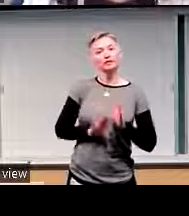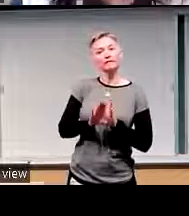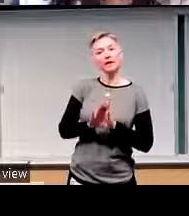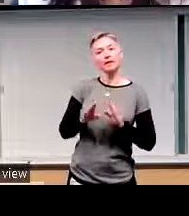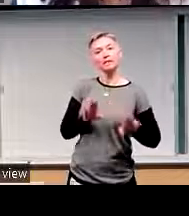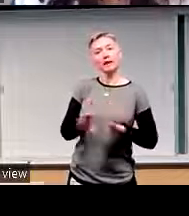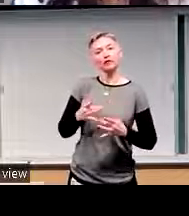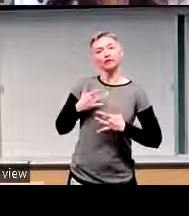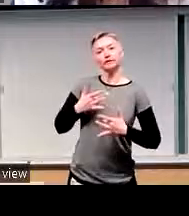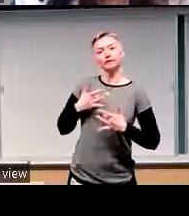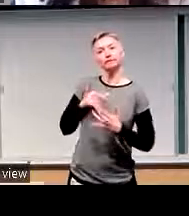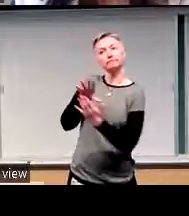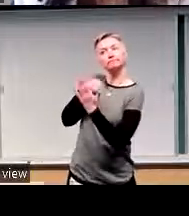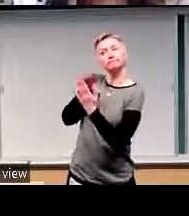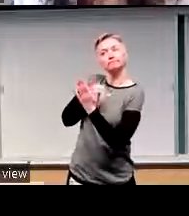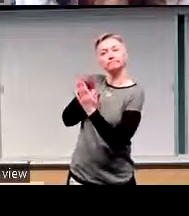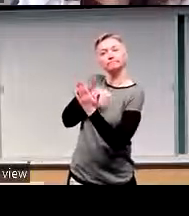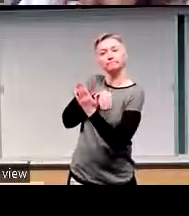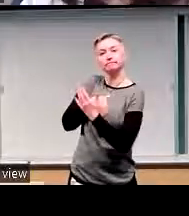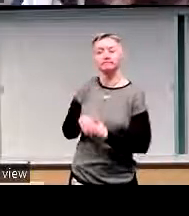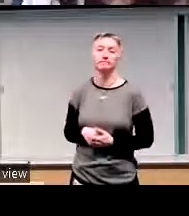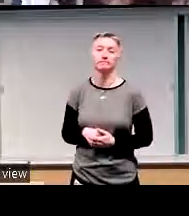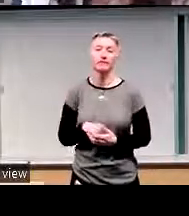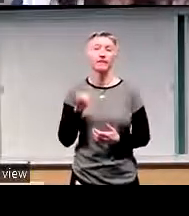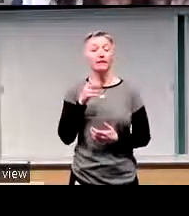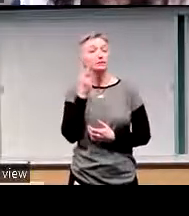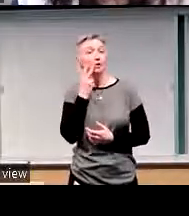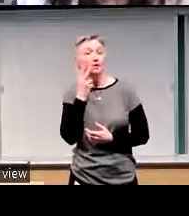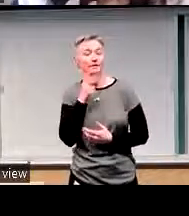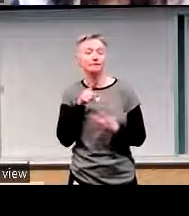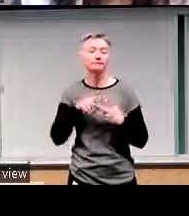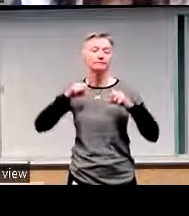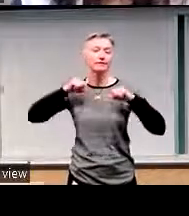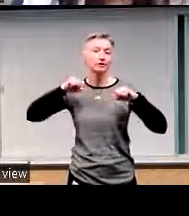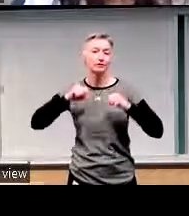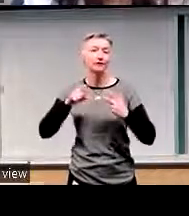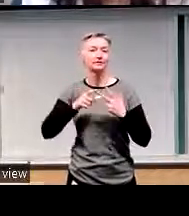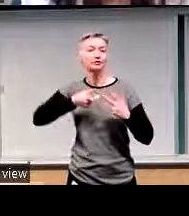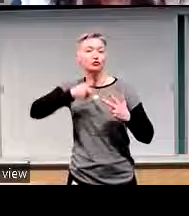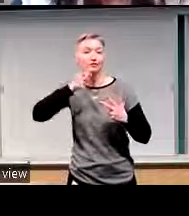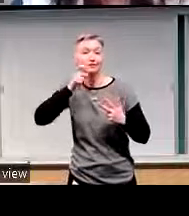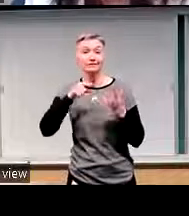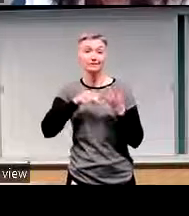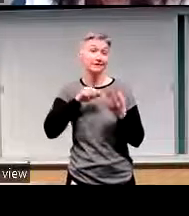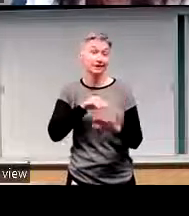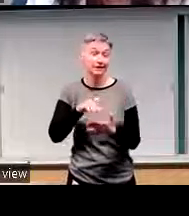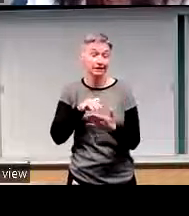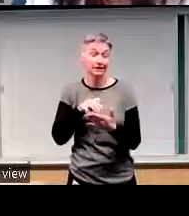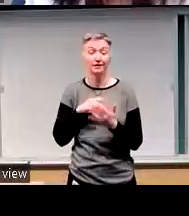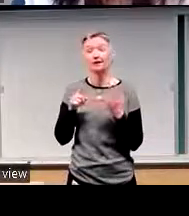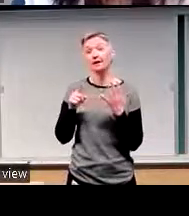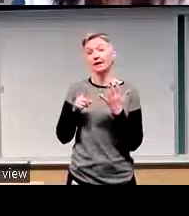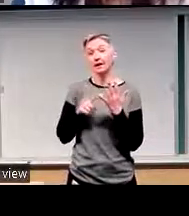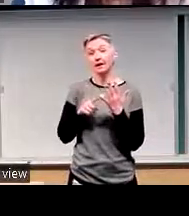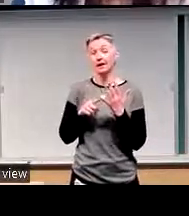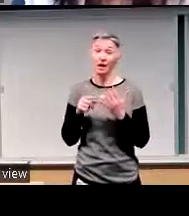based on their parents' behavior. So like smoking, exercising, drinking, studying, and even moods